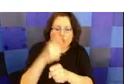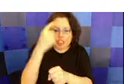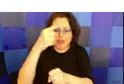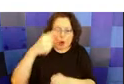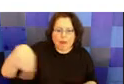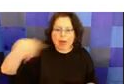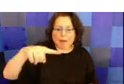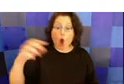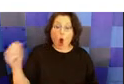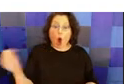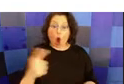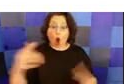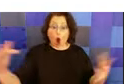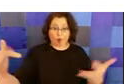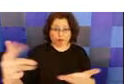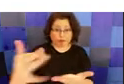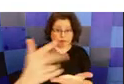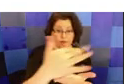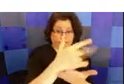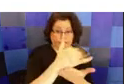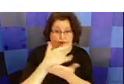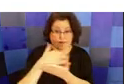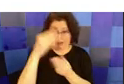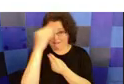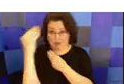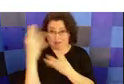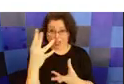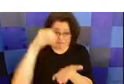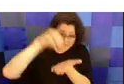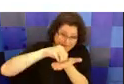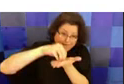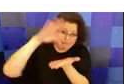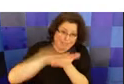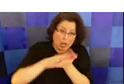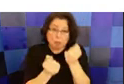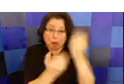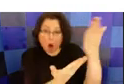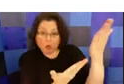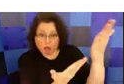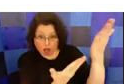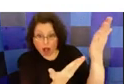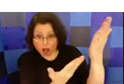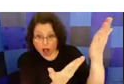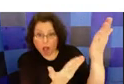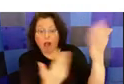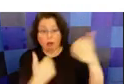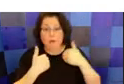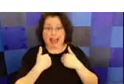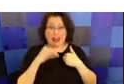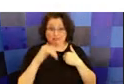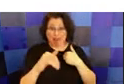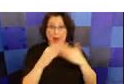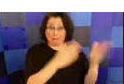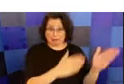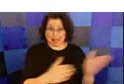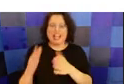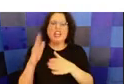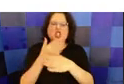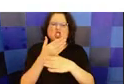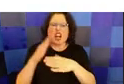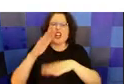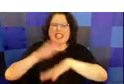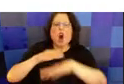got to the proposal that we put in the plan, that we shared with all of you, and has been on our website